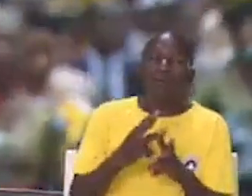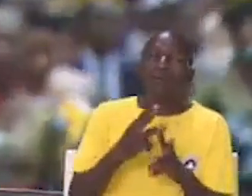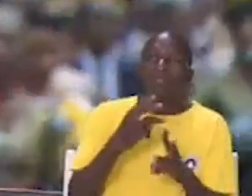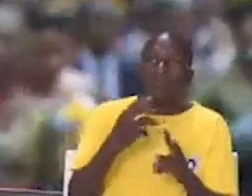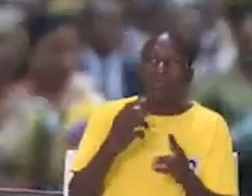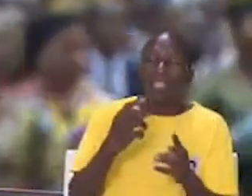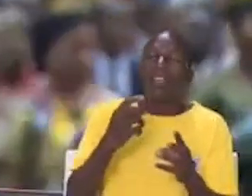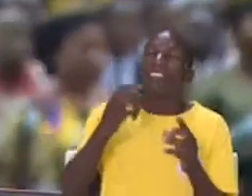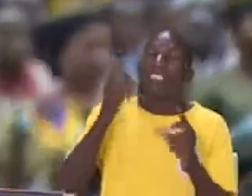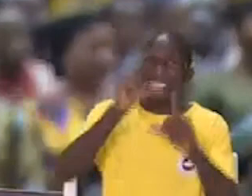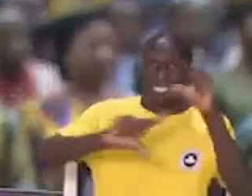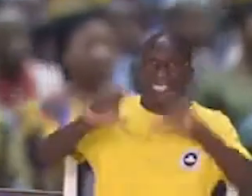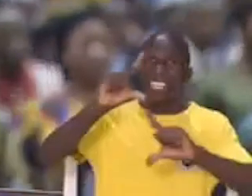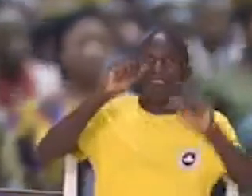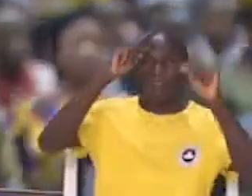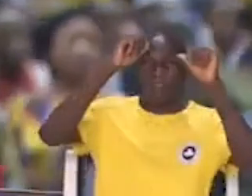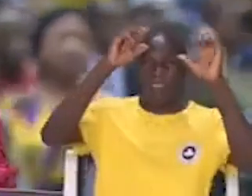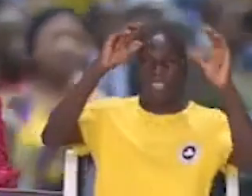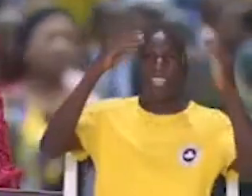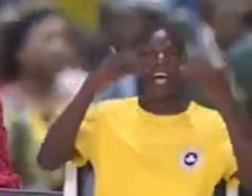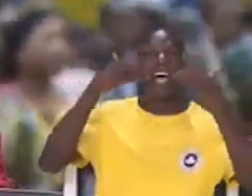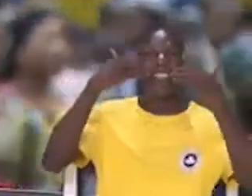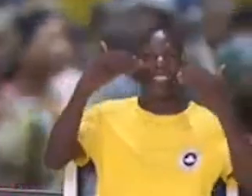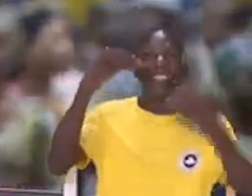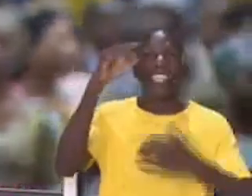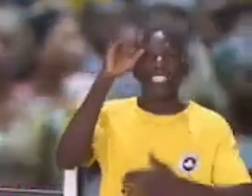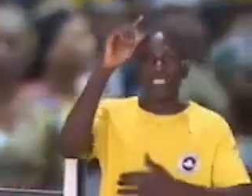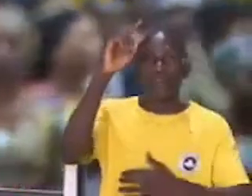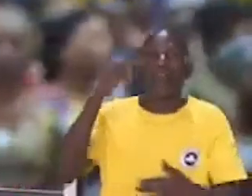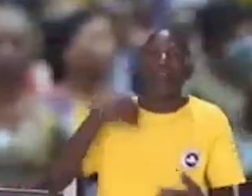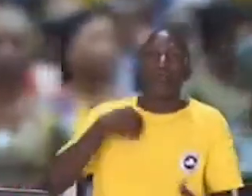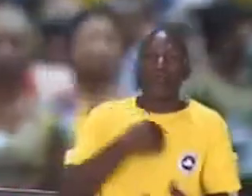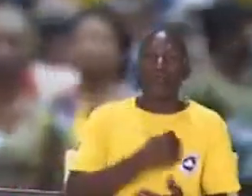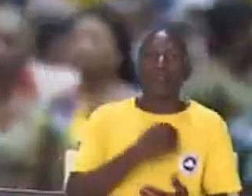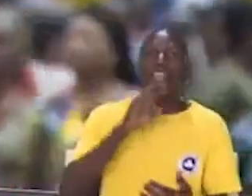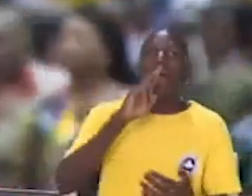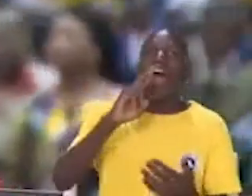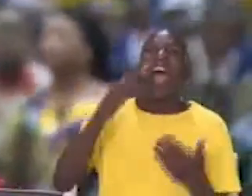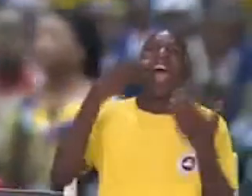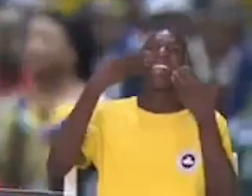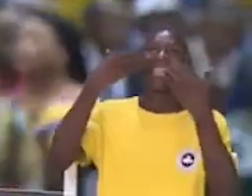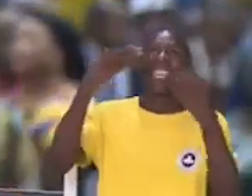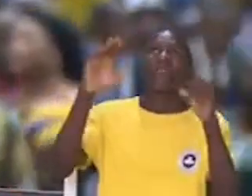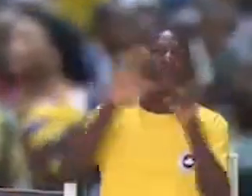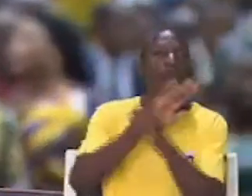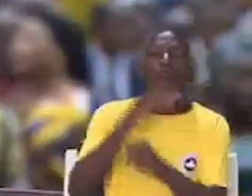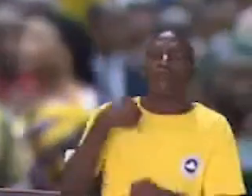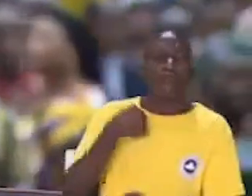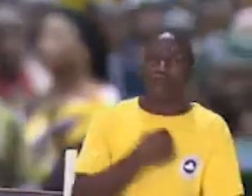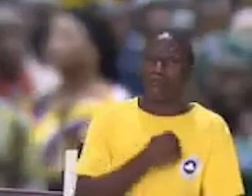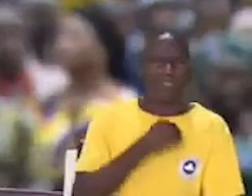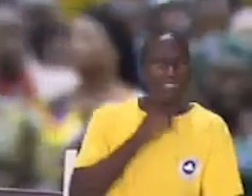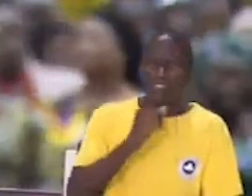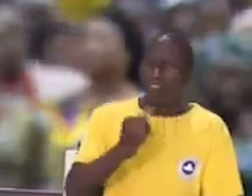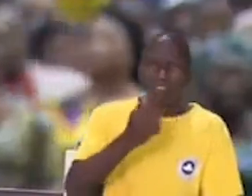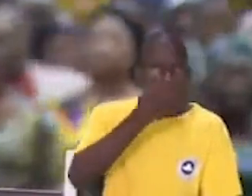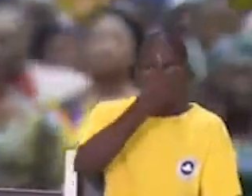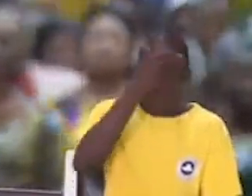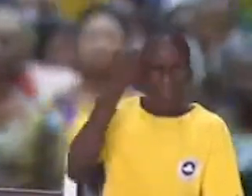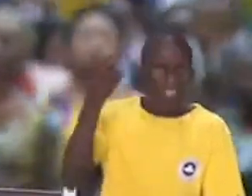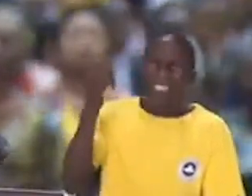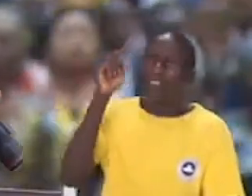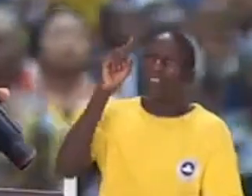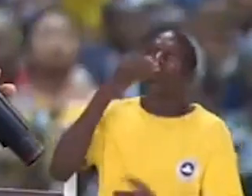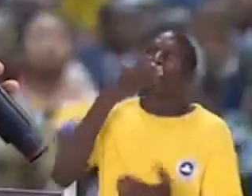are grateful. We are not forgetful of all your goodness. We have been enjoying